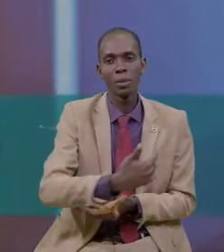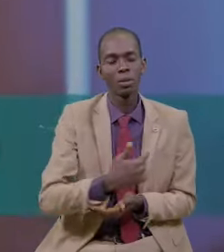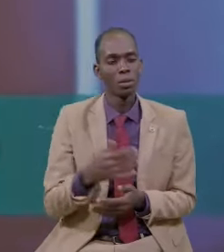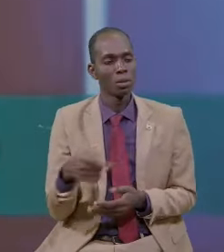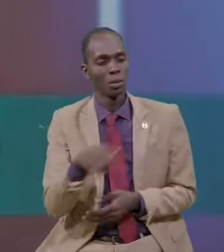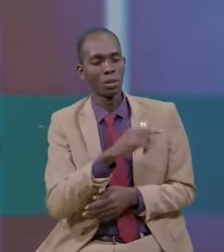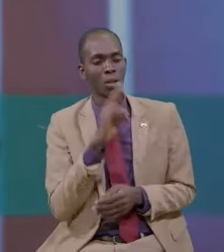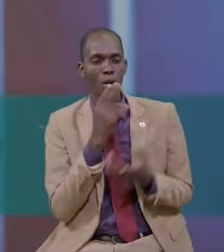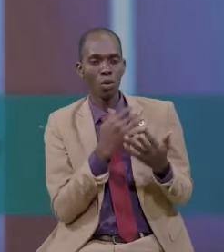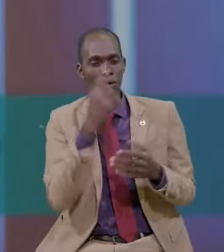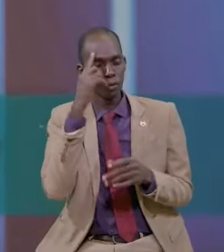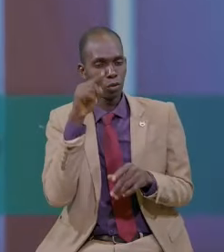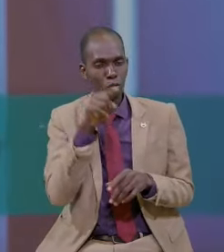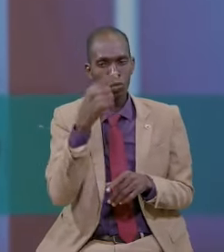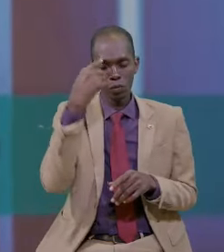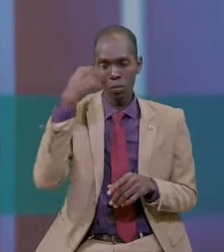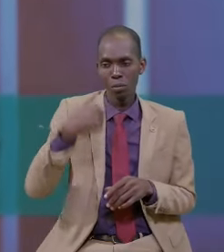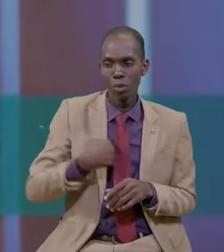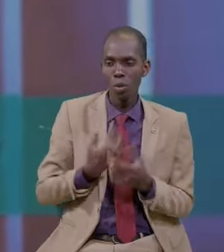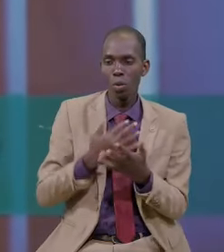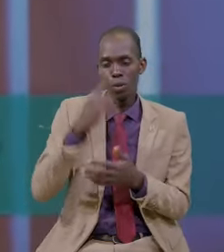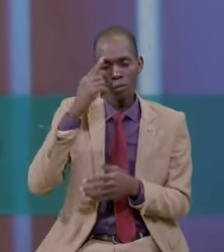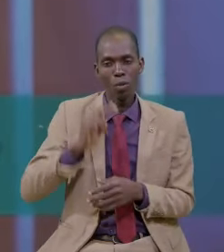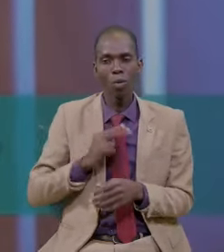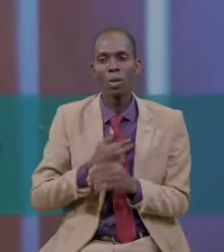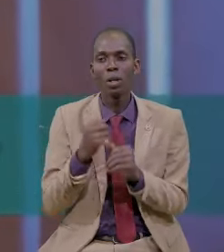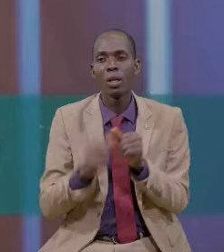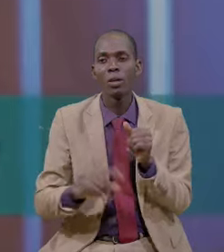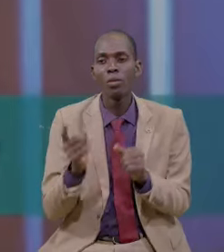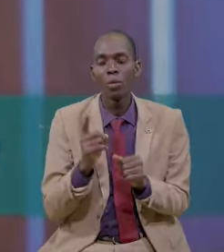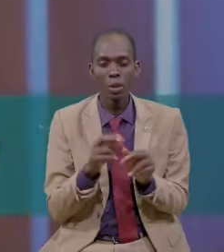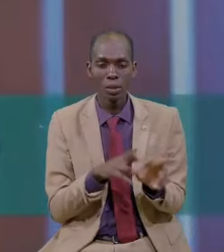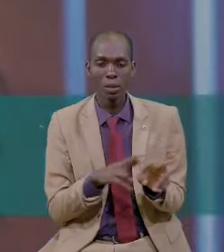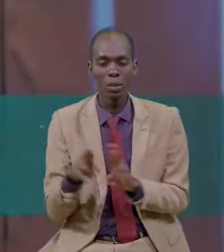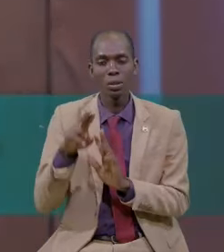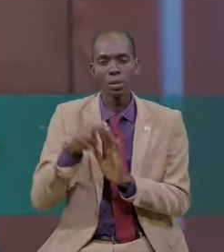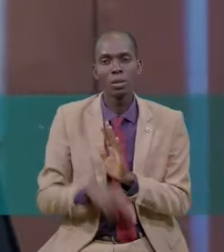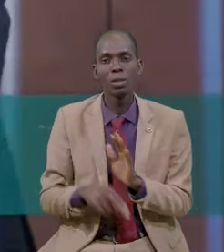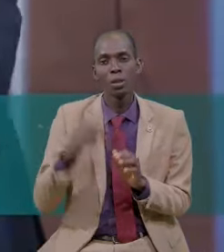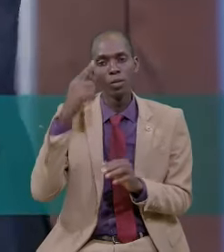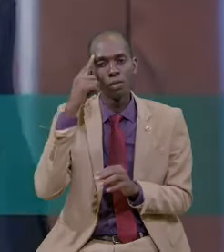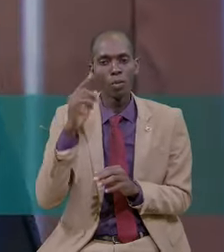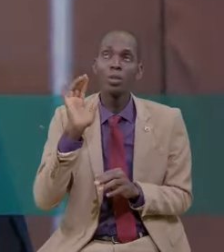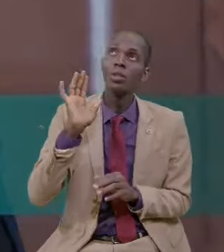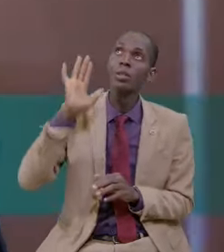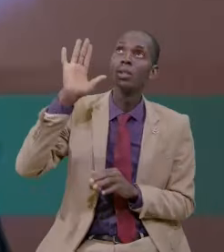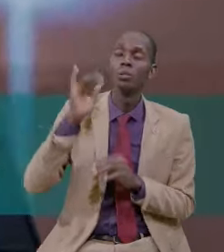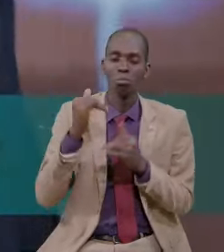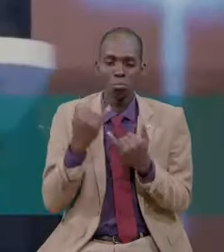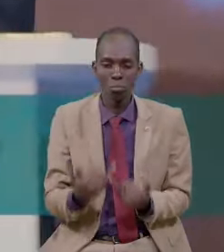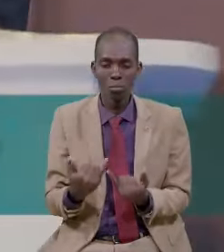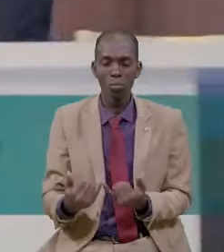they're waiting for me, they're waiting for us everywhere. Readiness for his present day harvest. Number